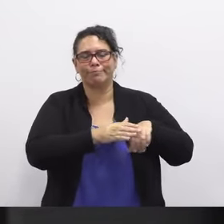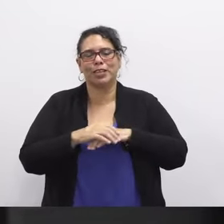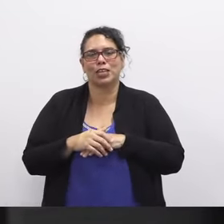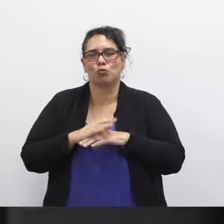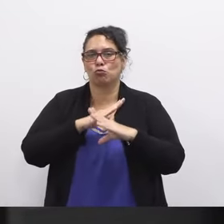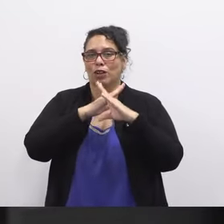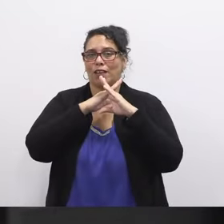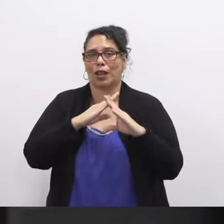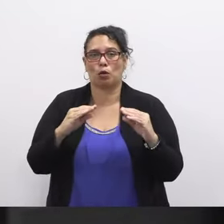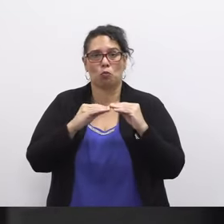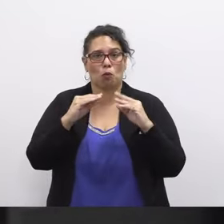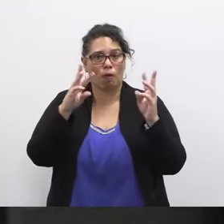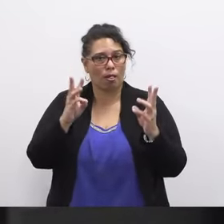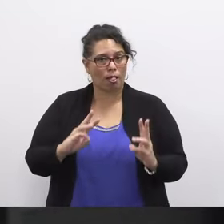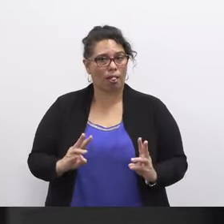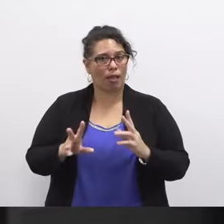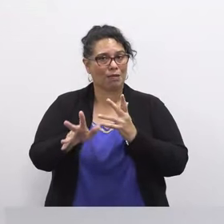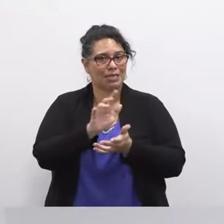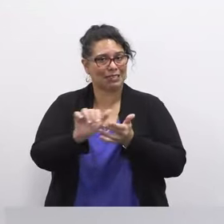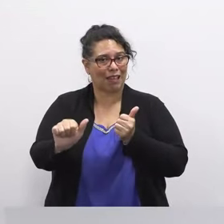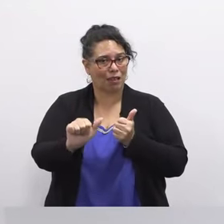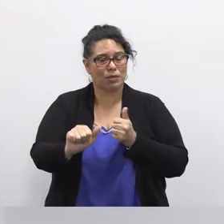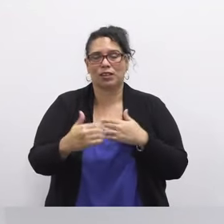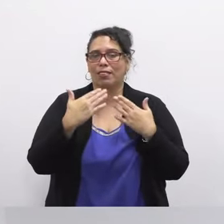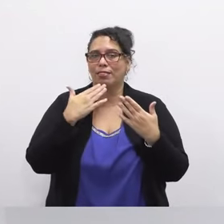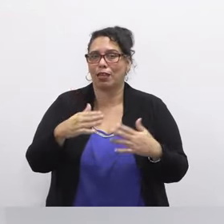you for your time. Thank you.